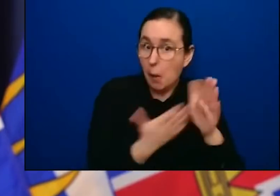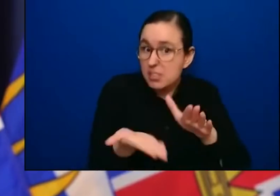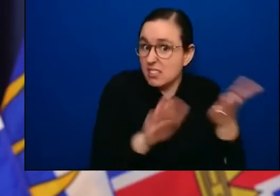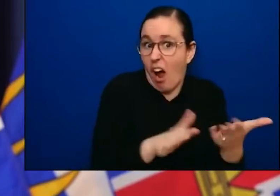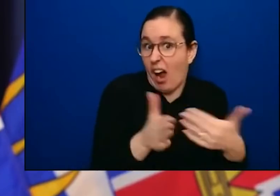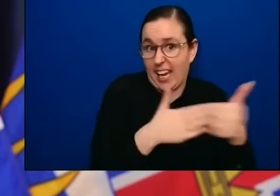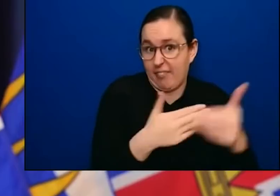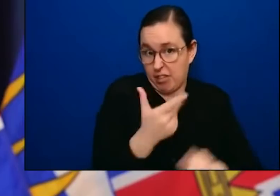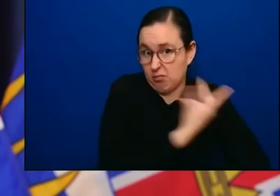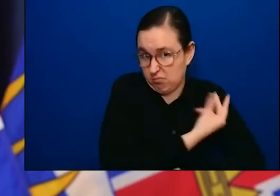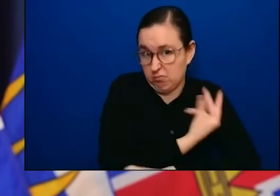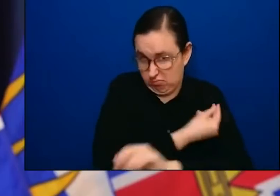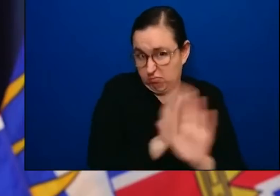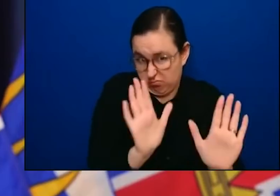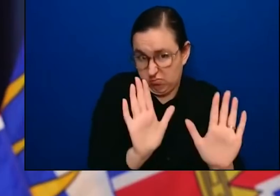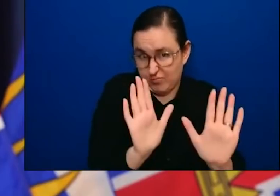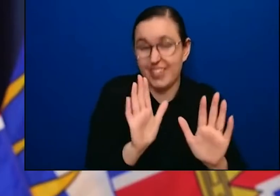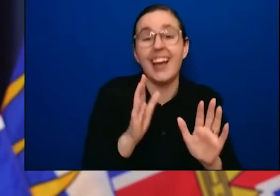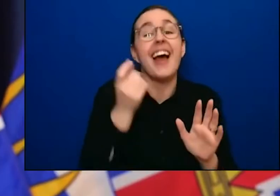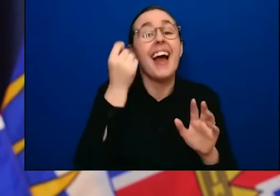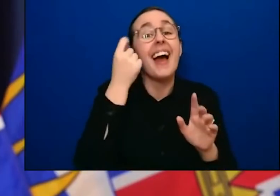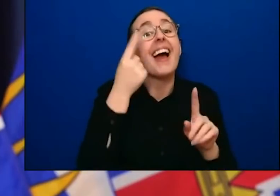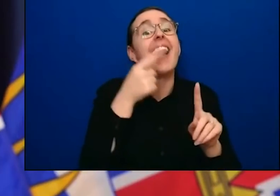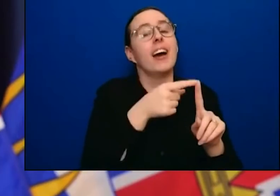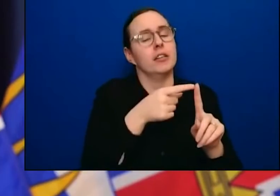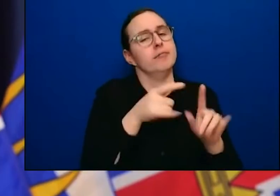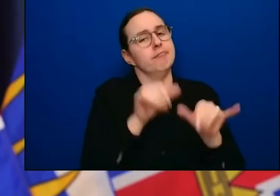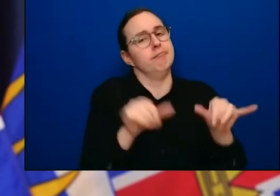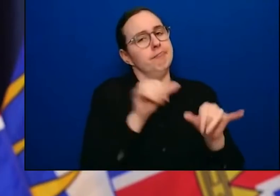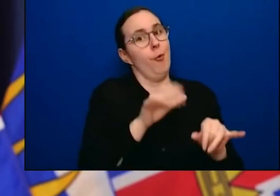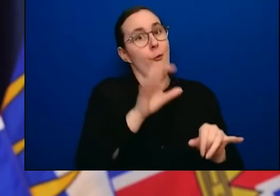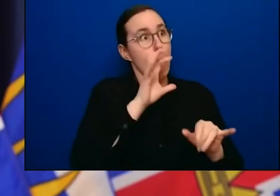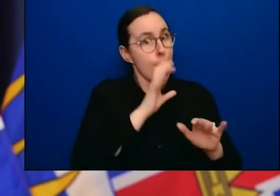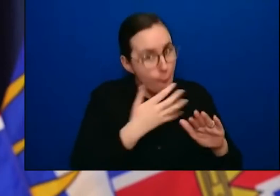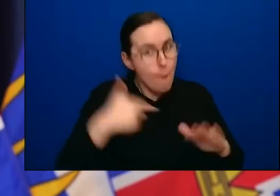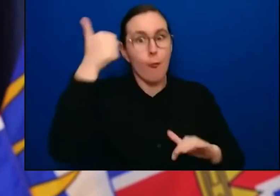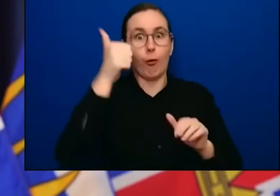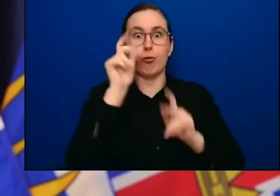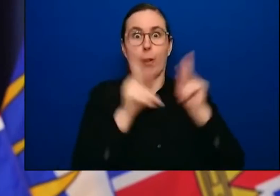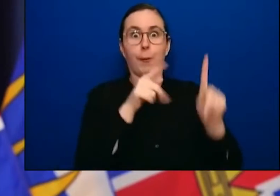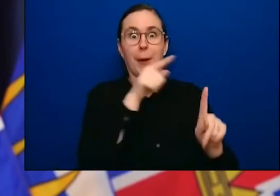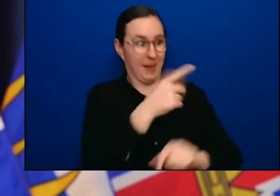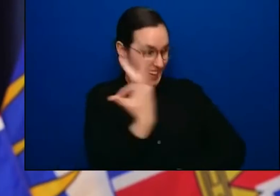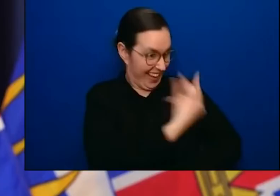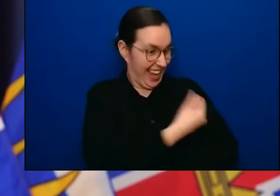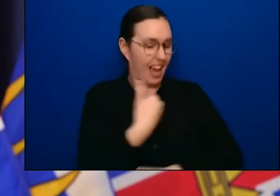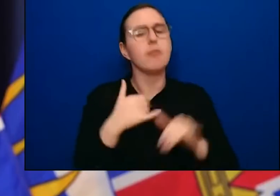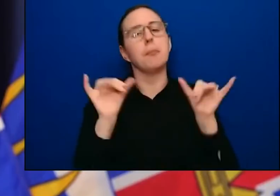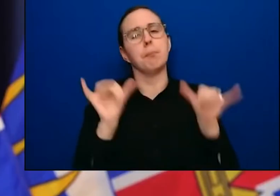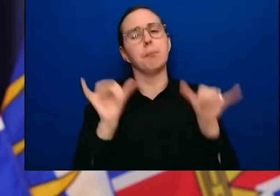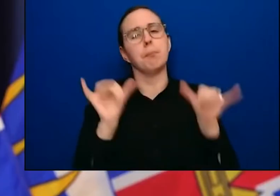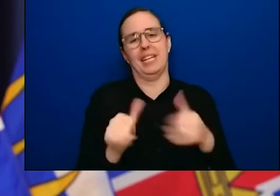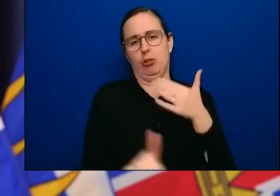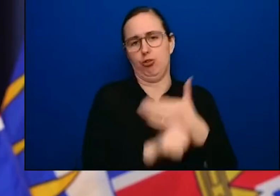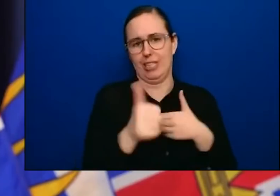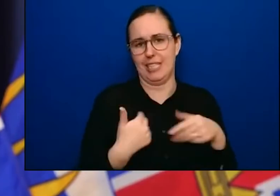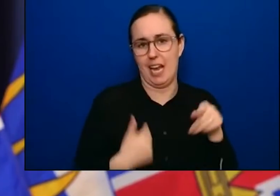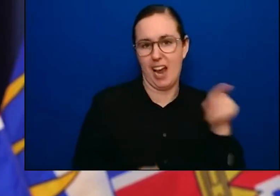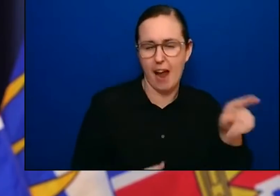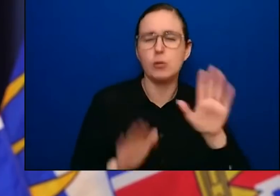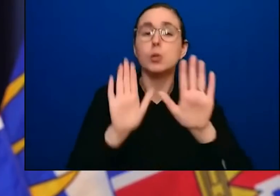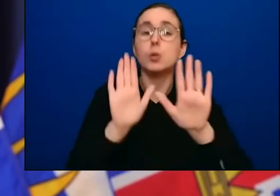people, even with vaccination, who are still most at risk. So we need to take those measures to protect them. I would also say